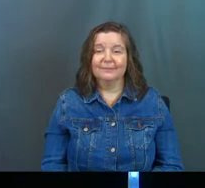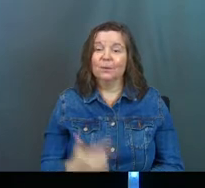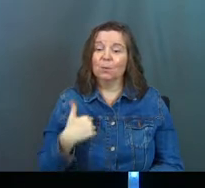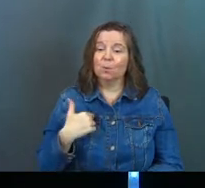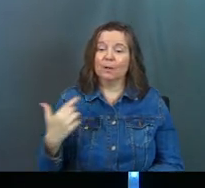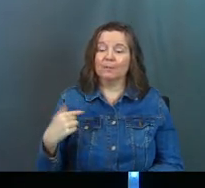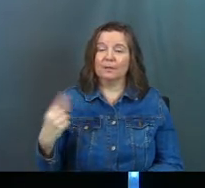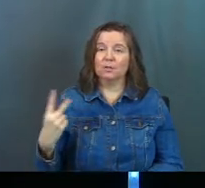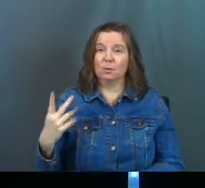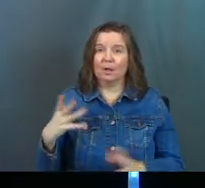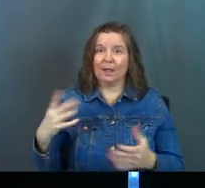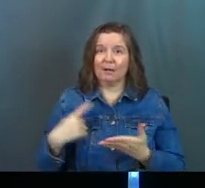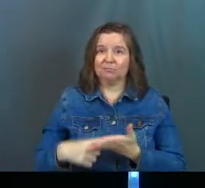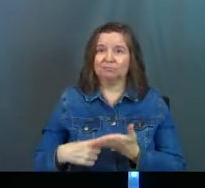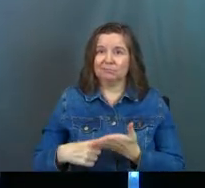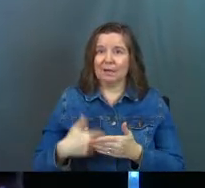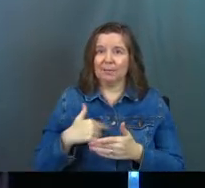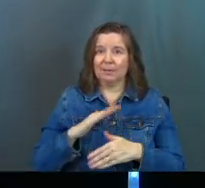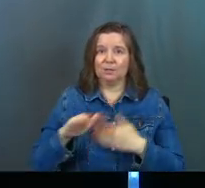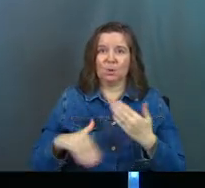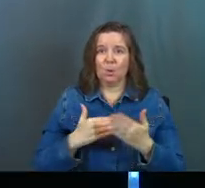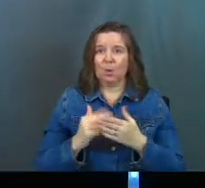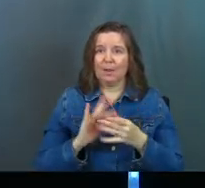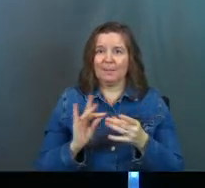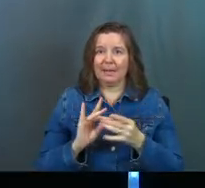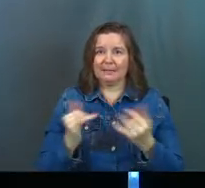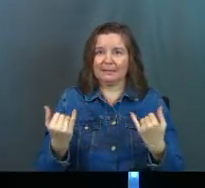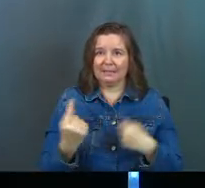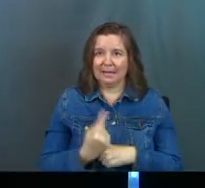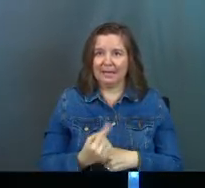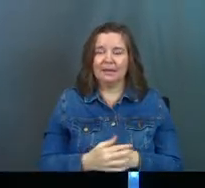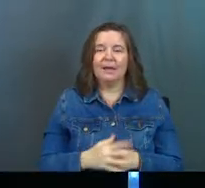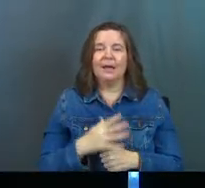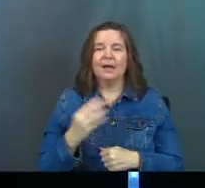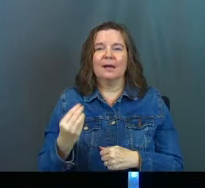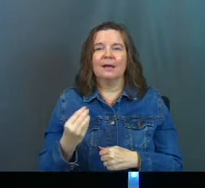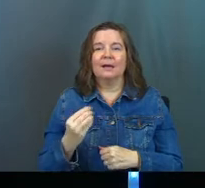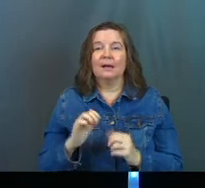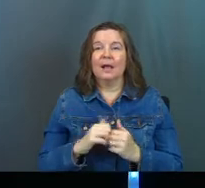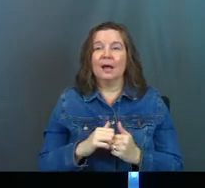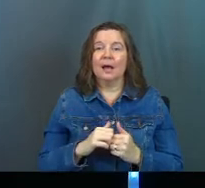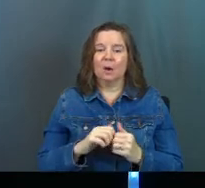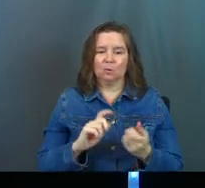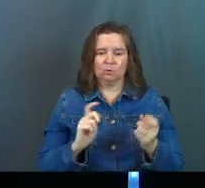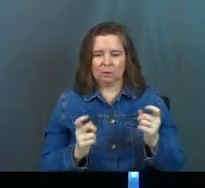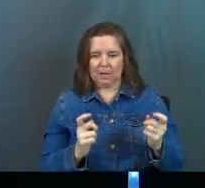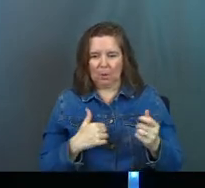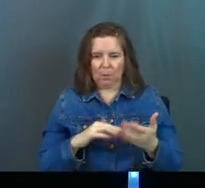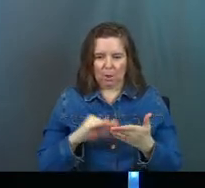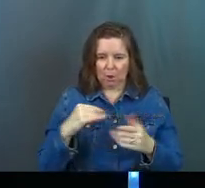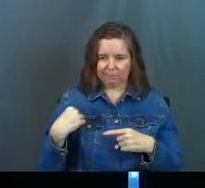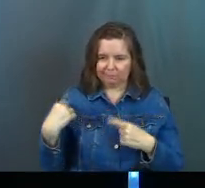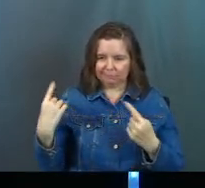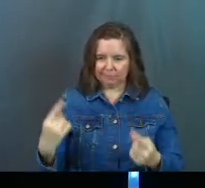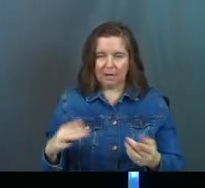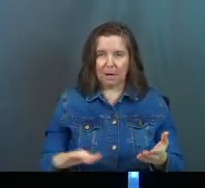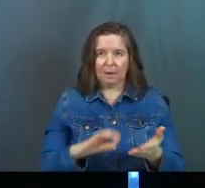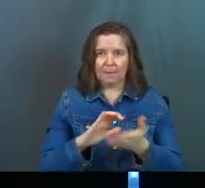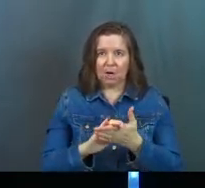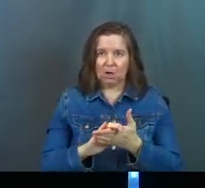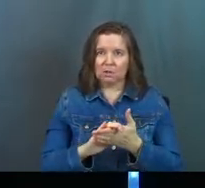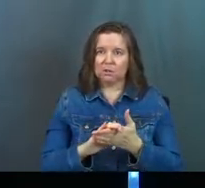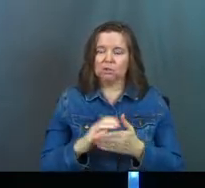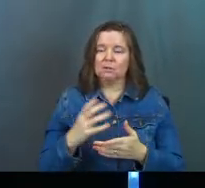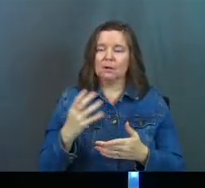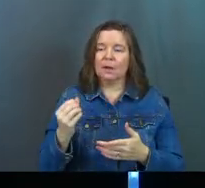So we've been doing a lot of talking about this whole message today and how it can change and like what we've learned in our marriage after